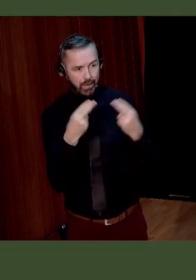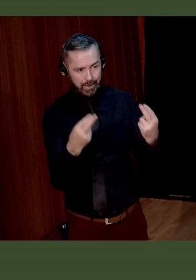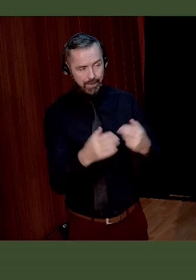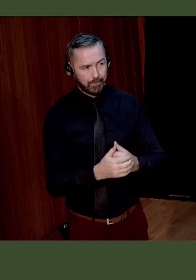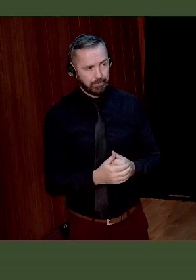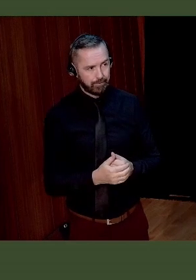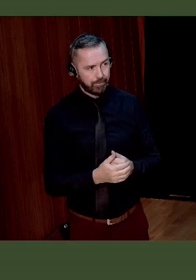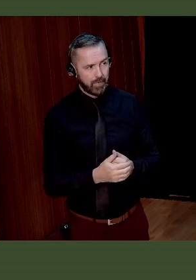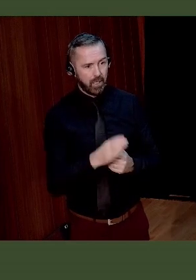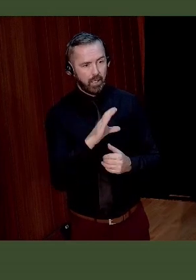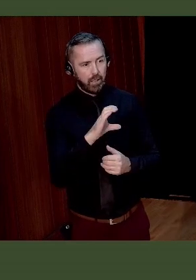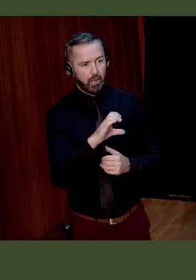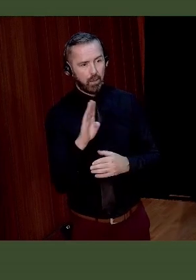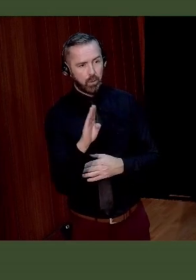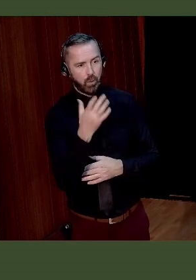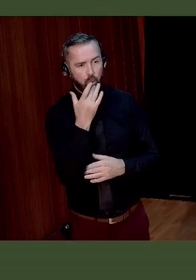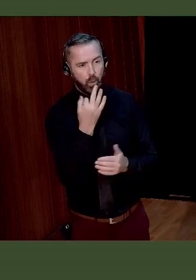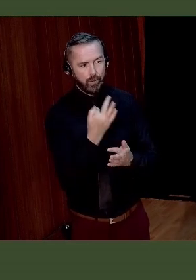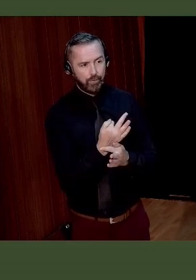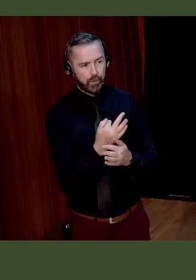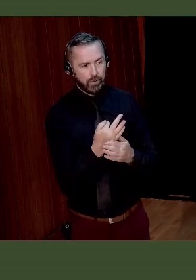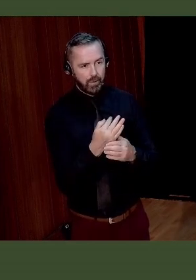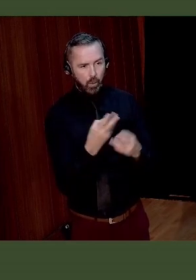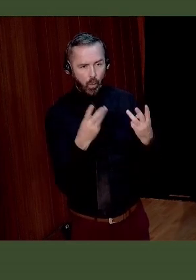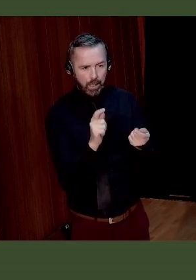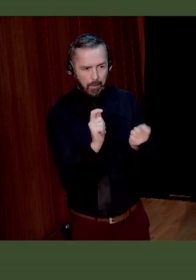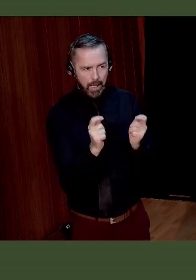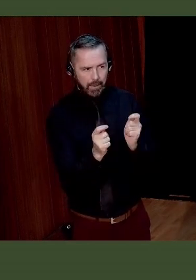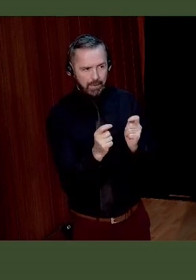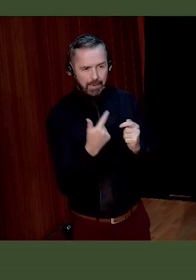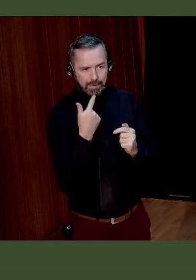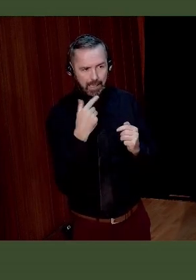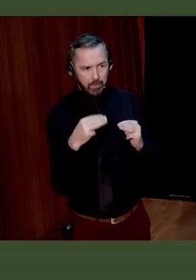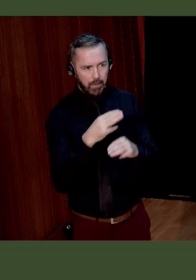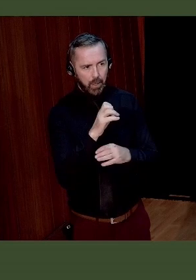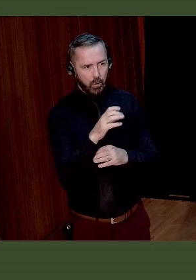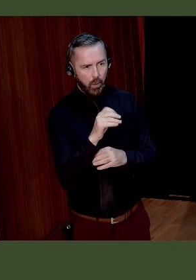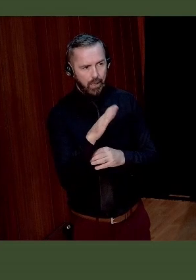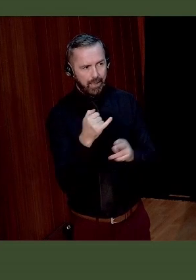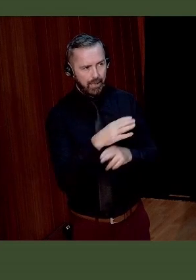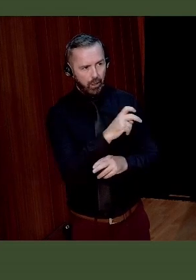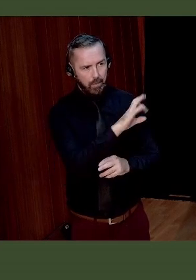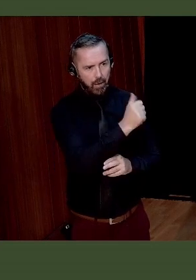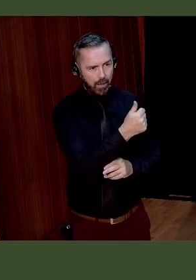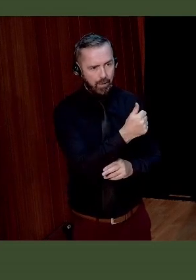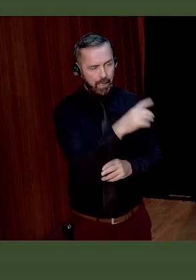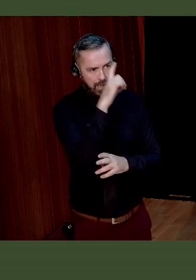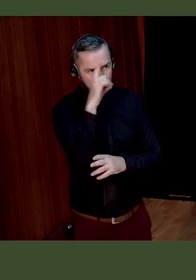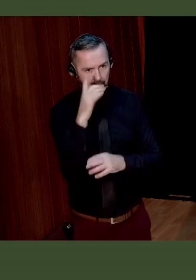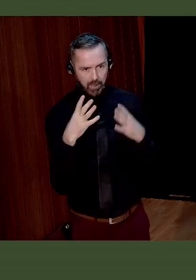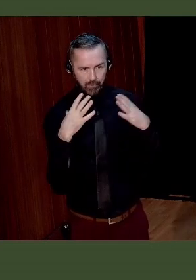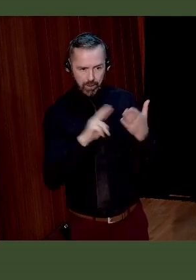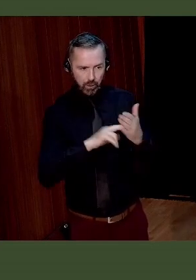quote. Cathal Brú, Waterford, moved an amendment as follows, which was seconded by P.O. Moyle Connemara, that deputies